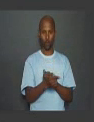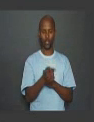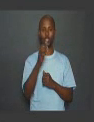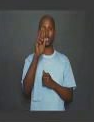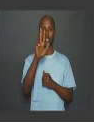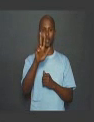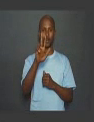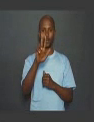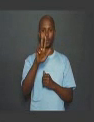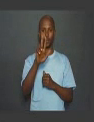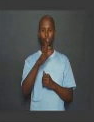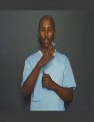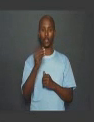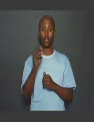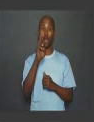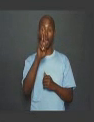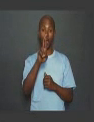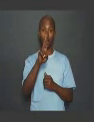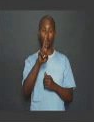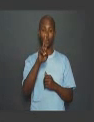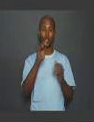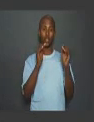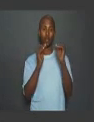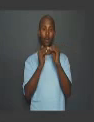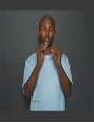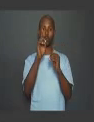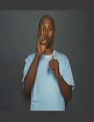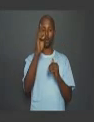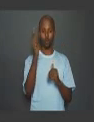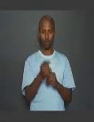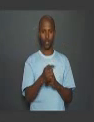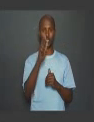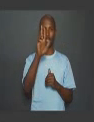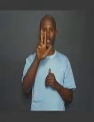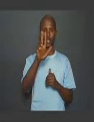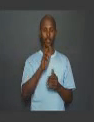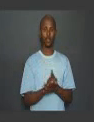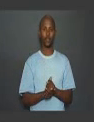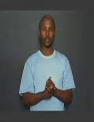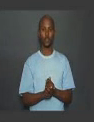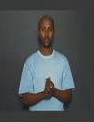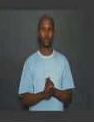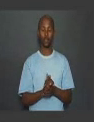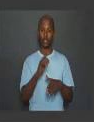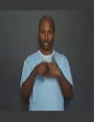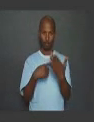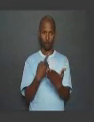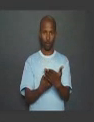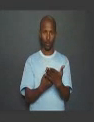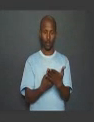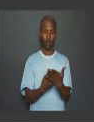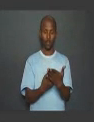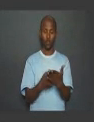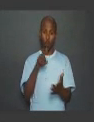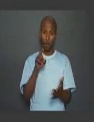over 3 and r equals 1 over 3. Therefore,